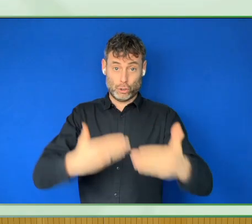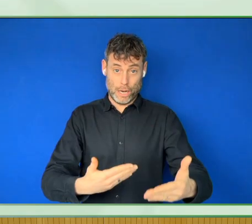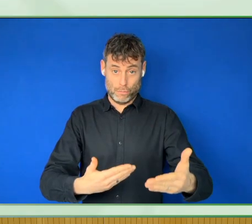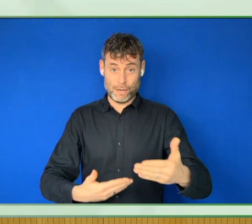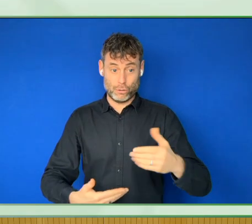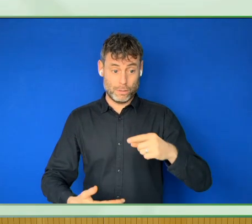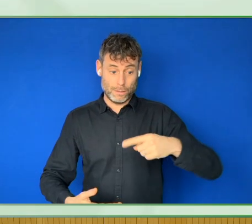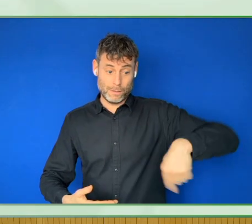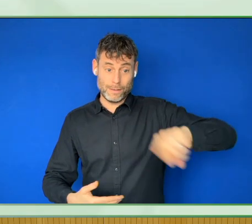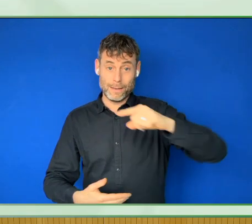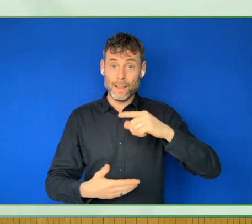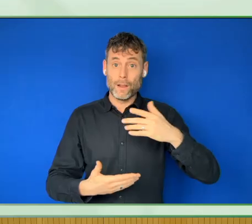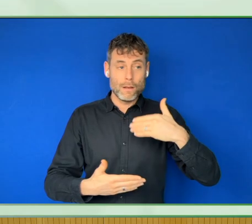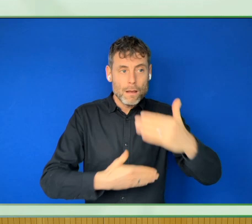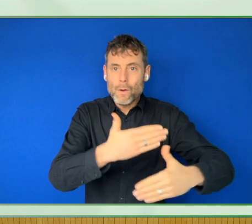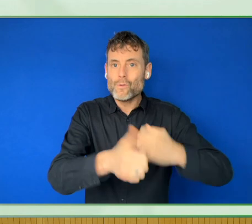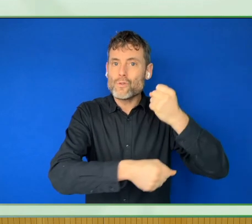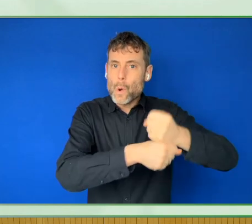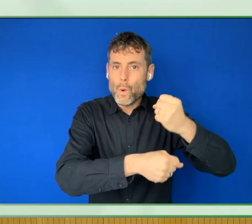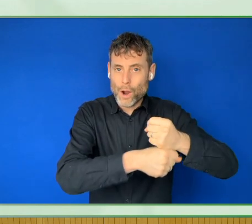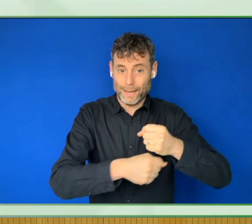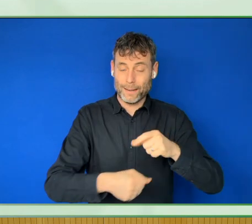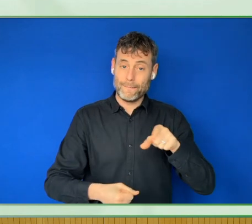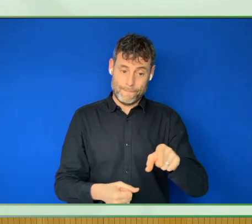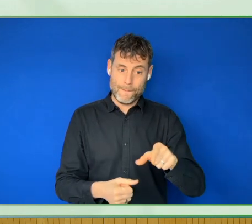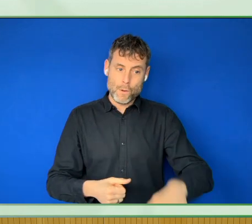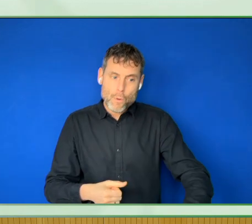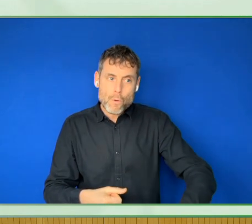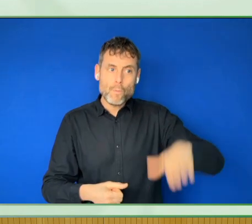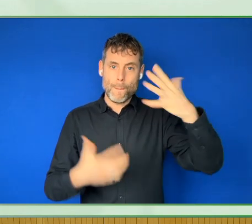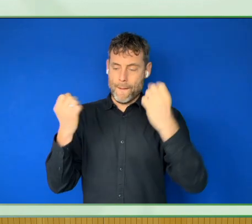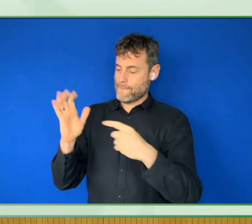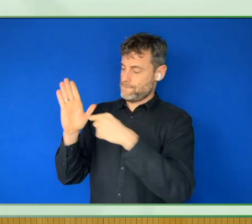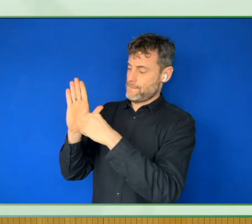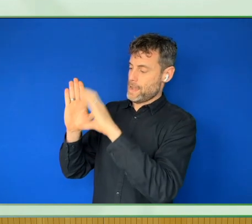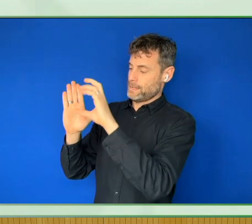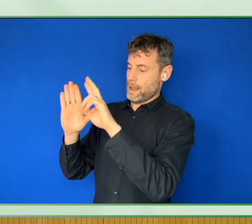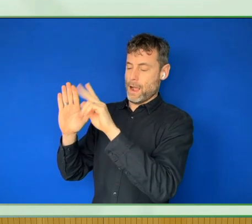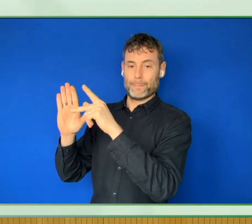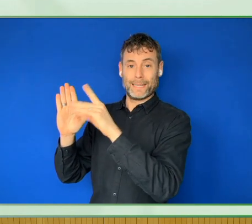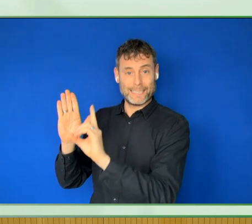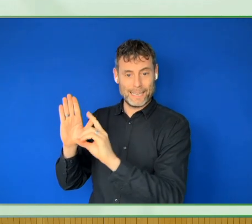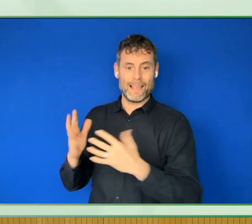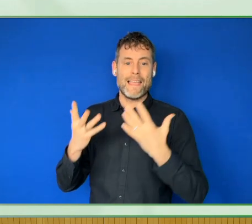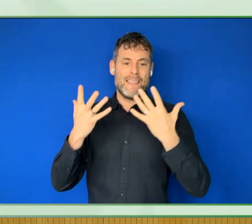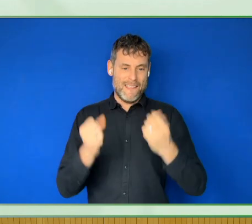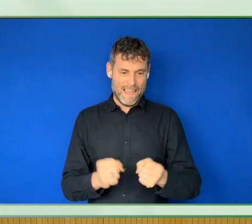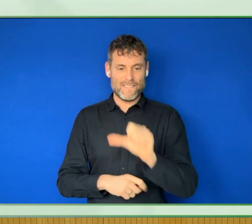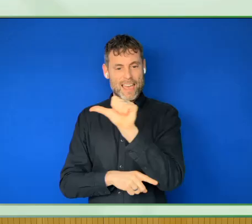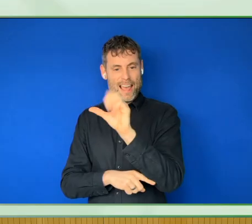and other rights-based legislation. We have to allow for the advancements that have come with the conversations of